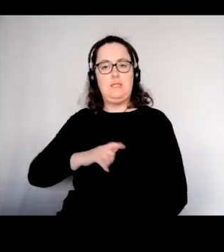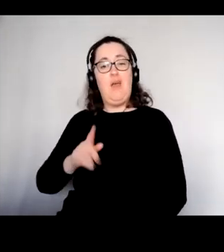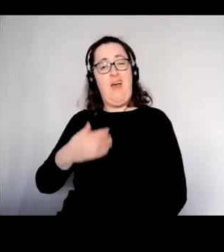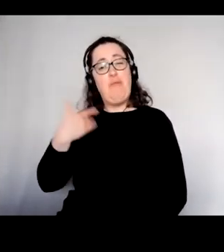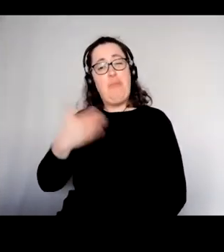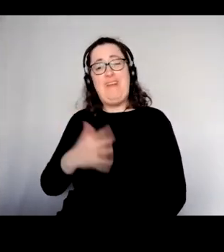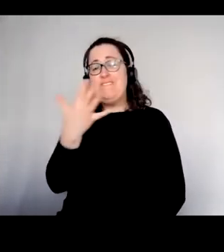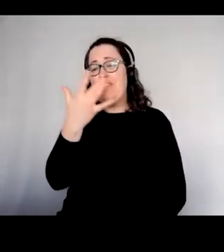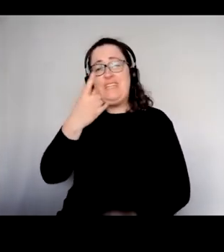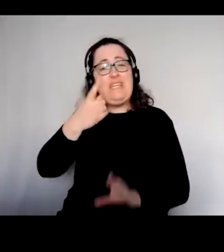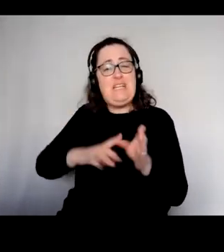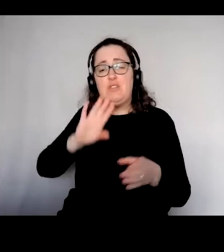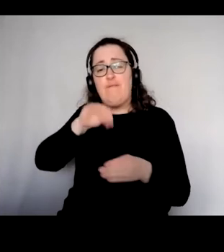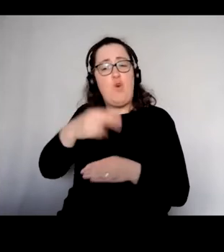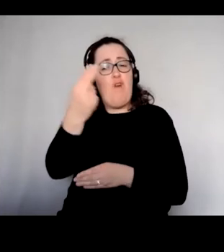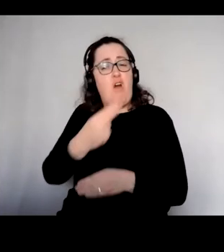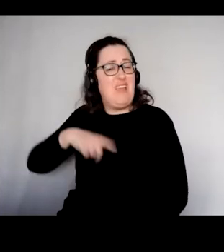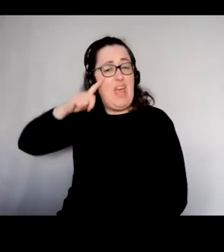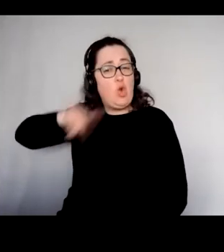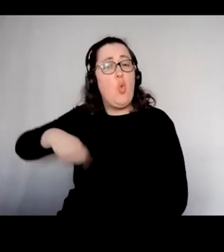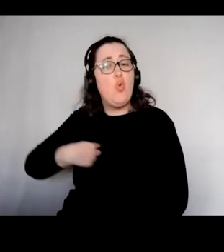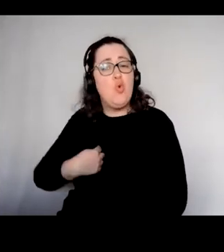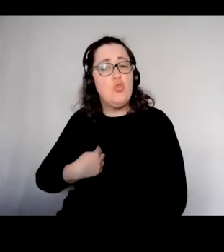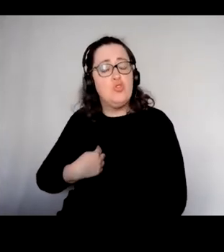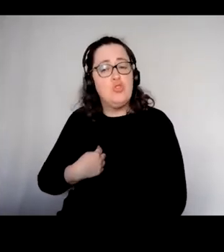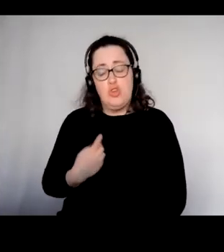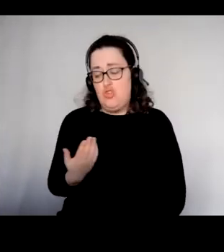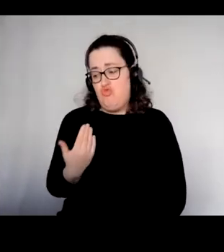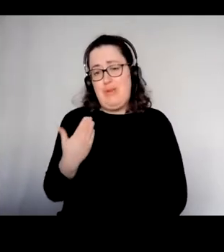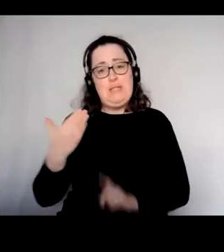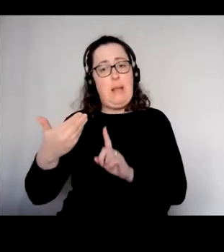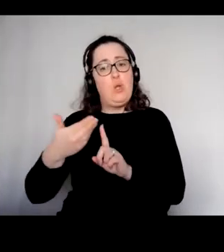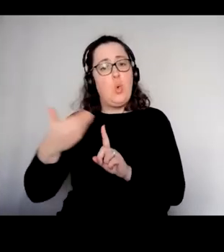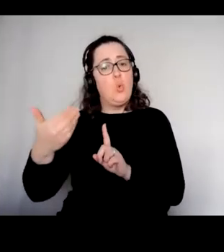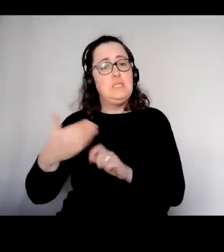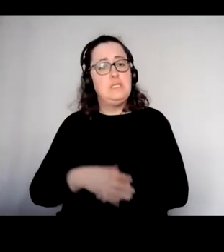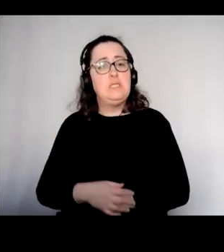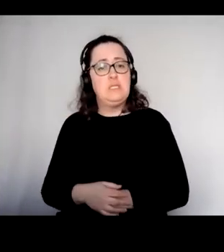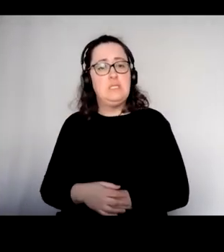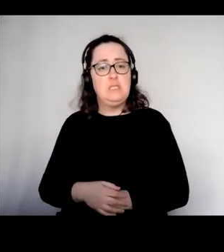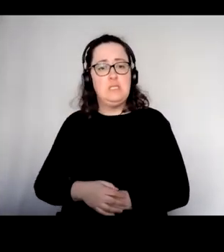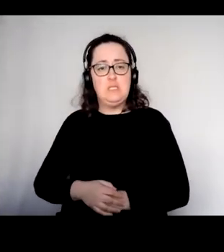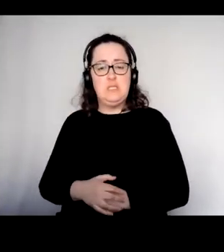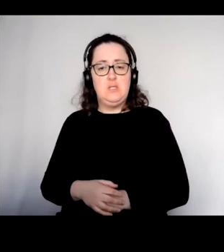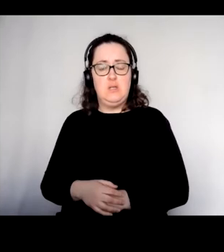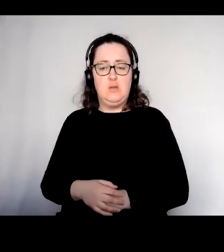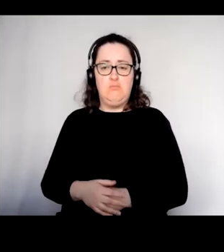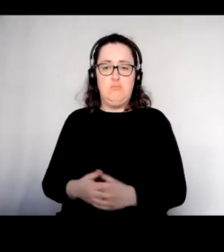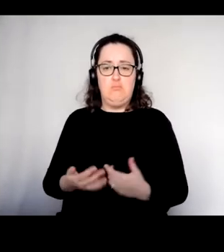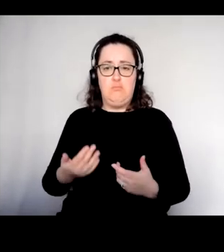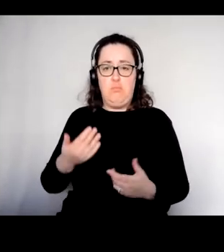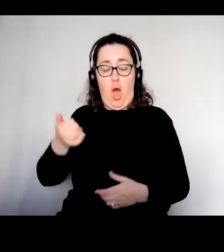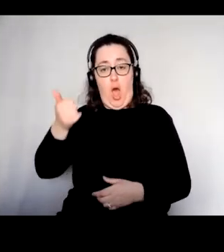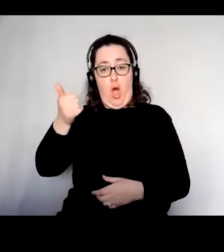15 years. I've been working in the arts. It's only recently that I've been somewhat noticed. And I know